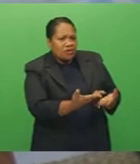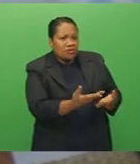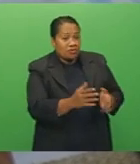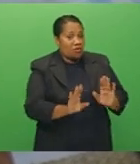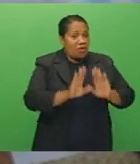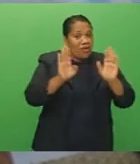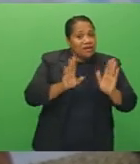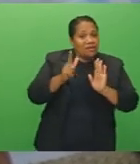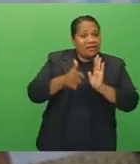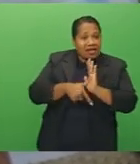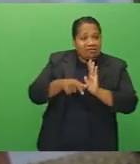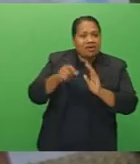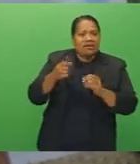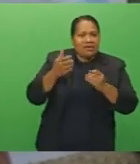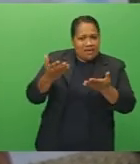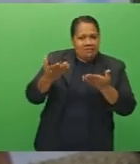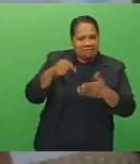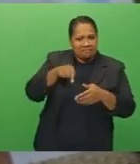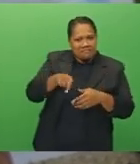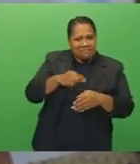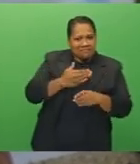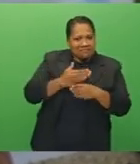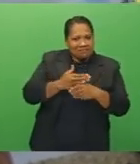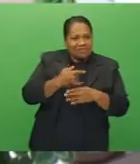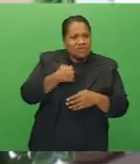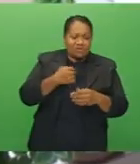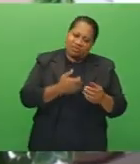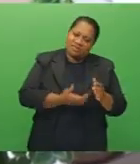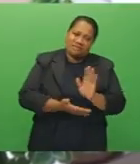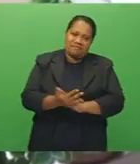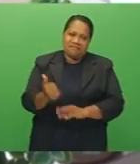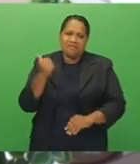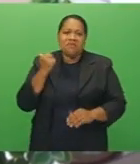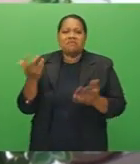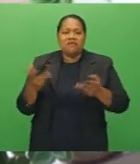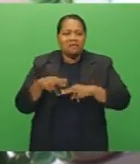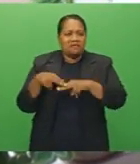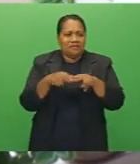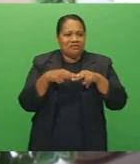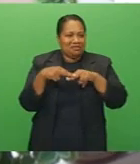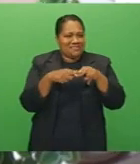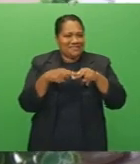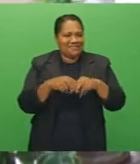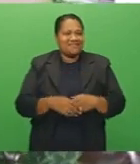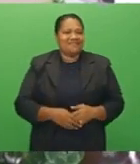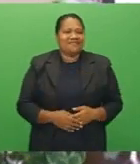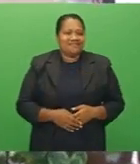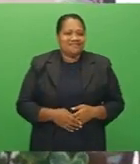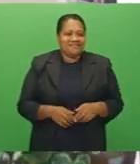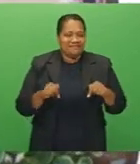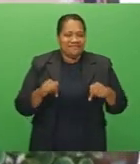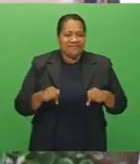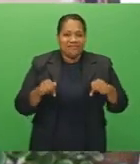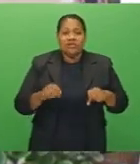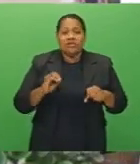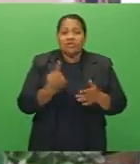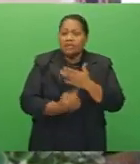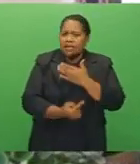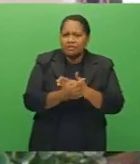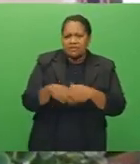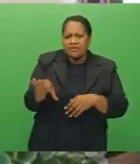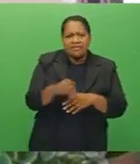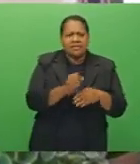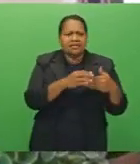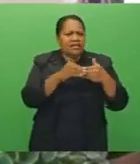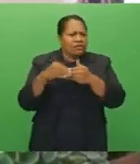got offered this position and I ended up moving back to Fiji. The marine biologist is urging youth to take a lead role in